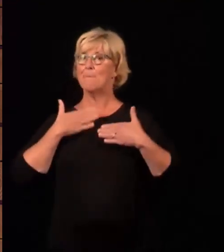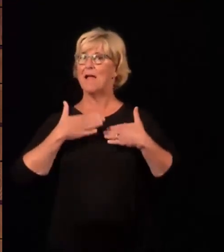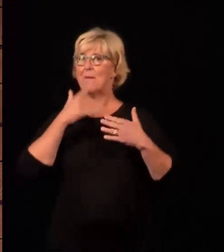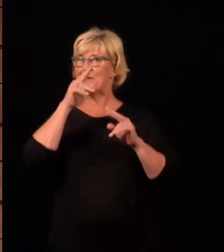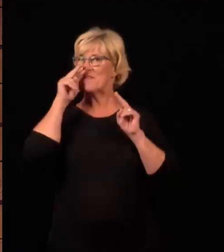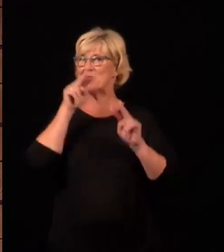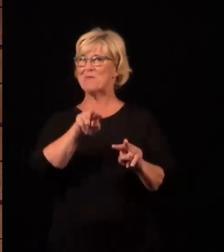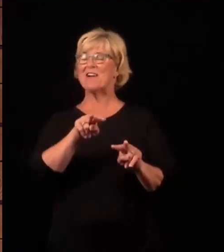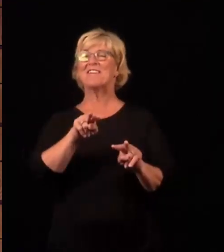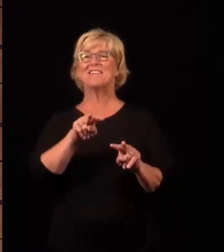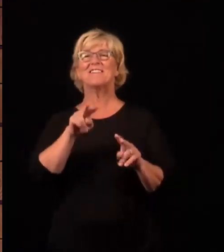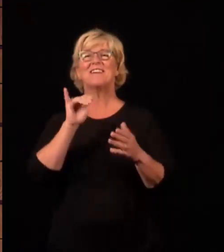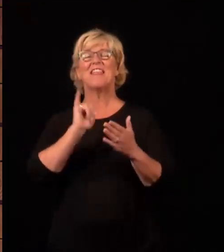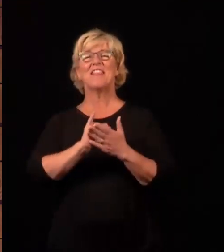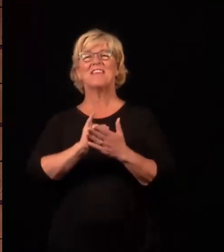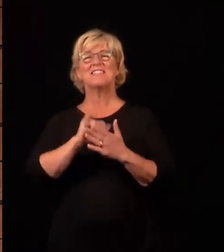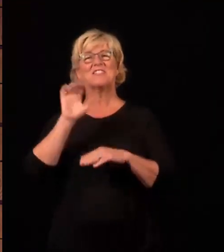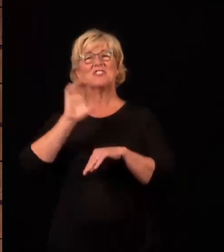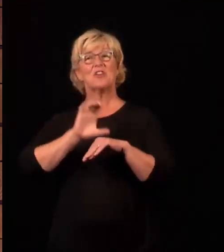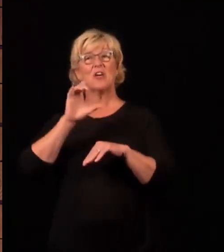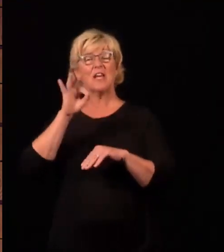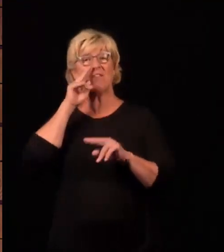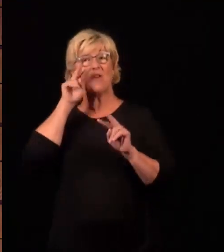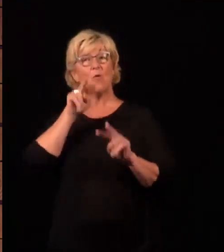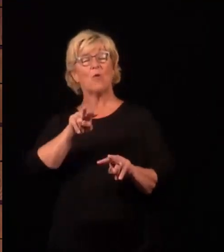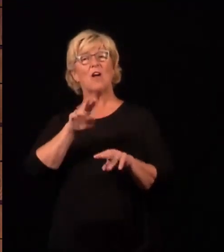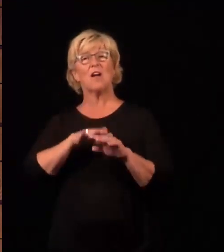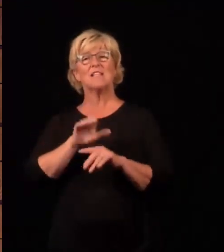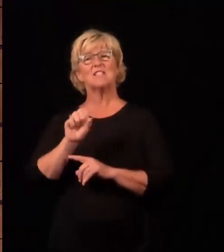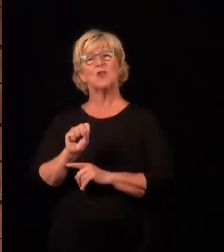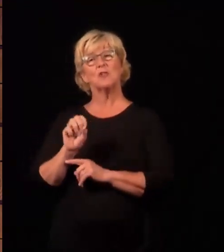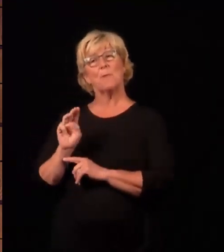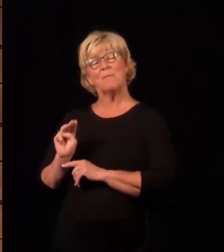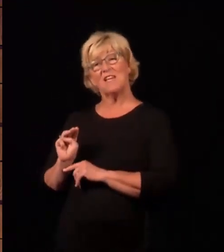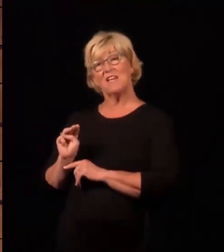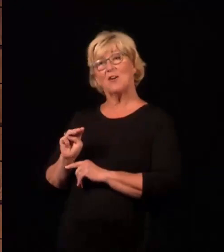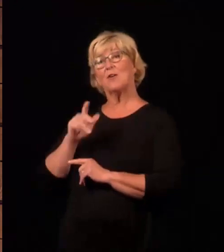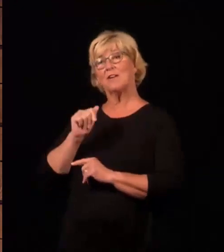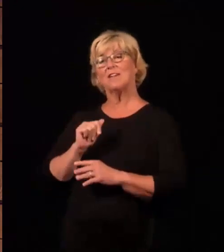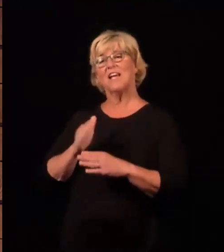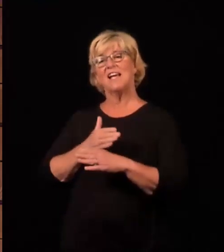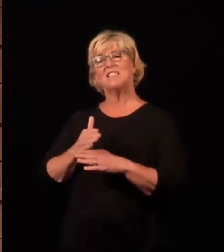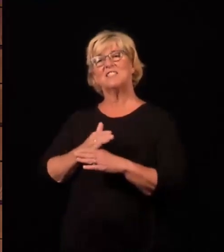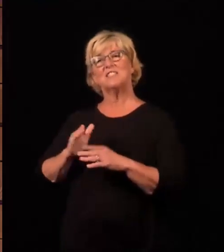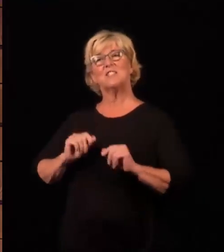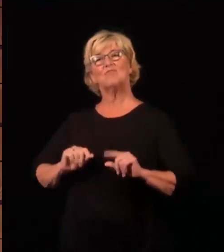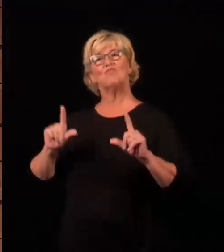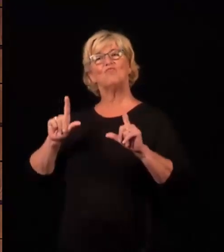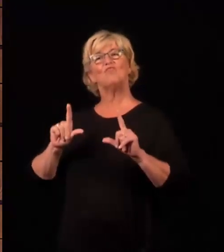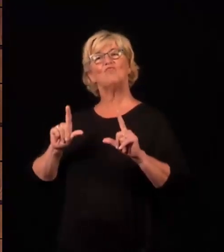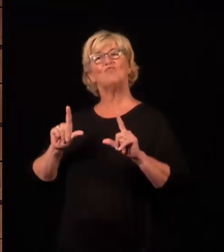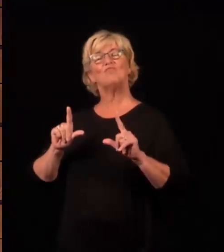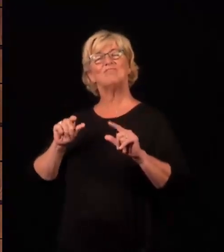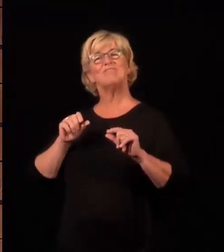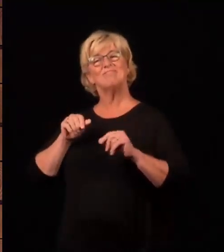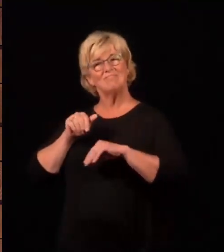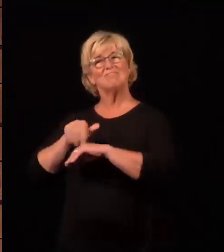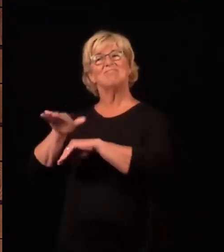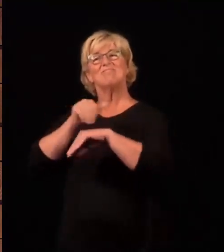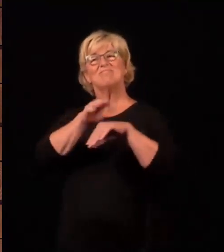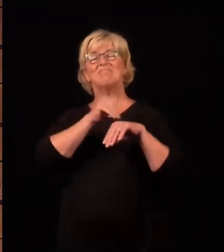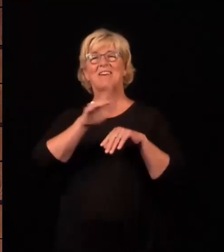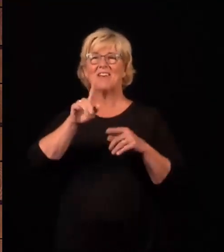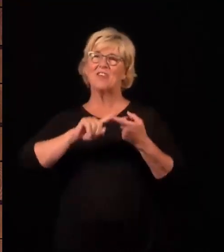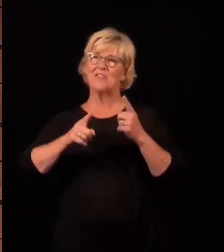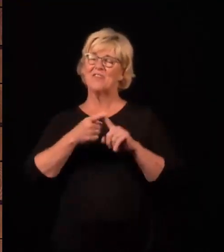tuning in once again to this streaming event. If you're watching on social media, you're able to share this with your friends and family. Take a moment